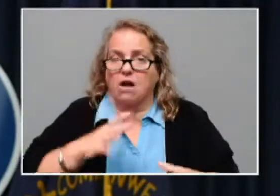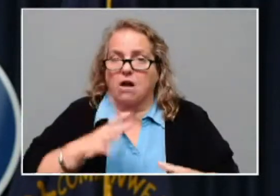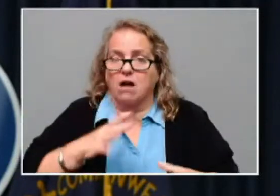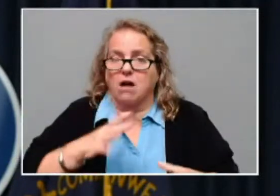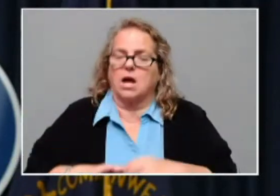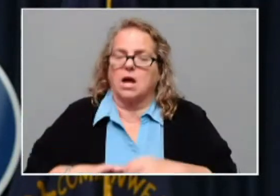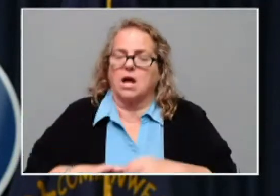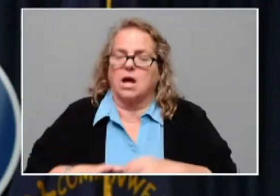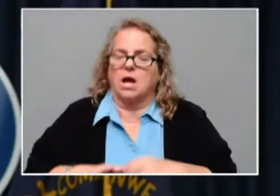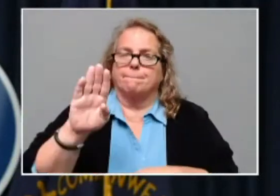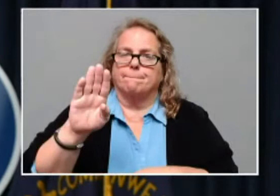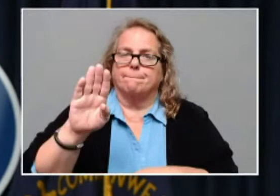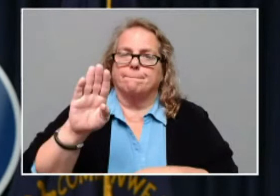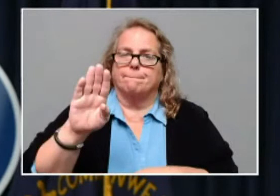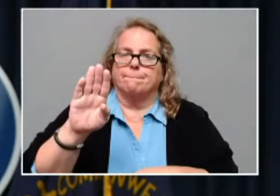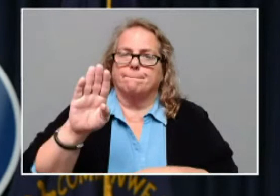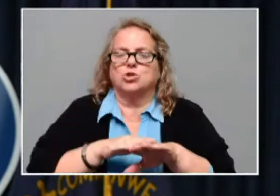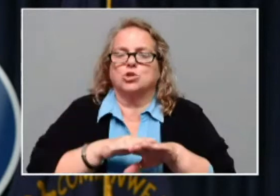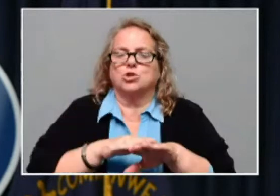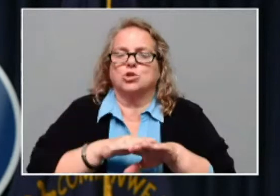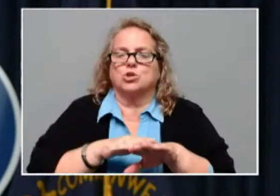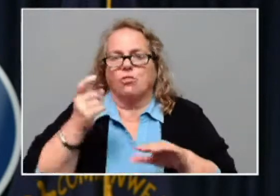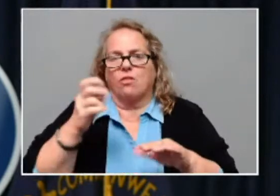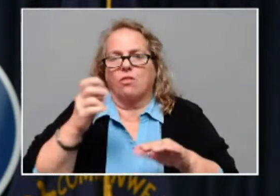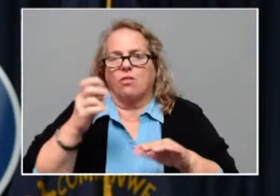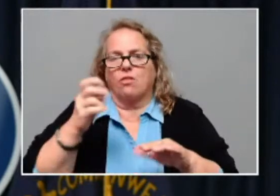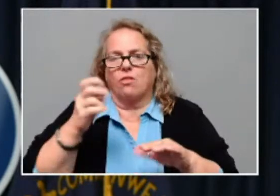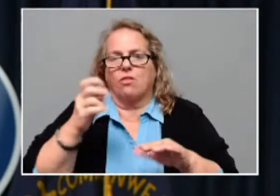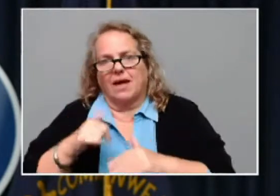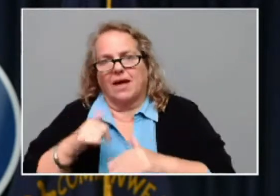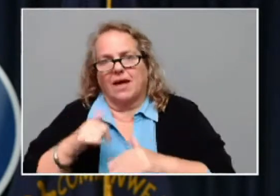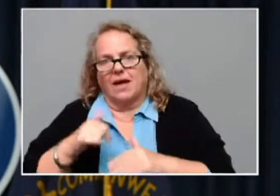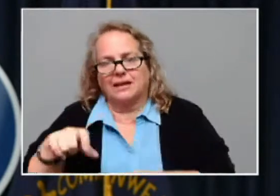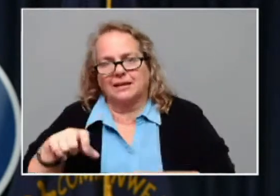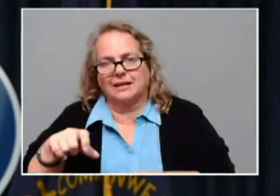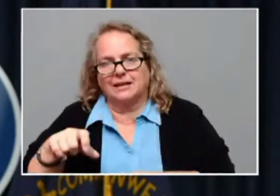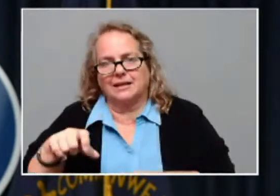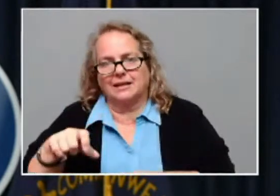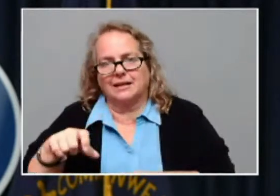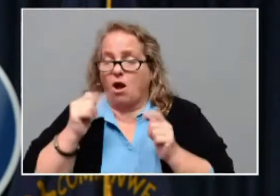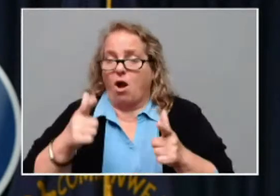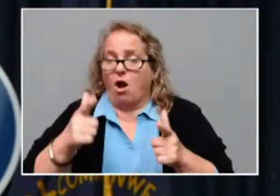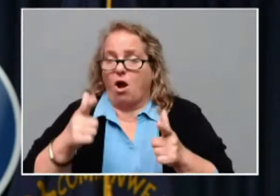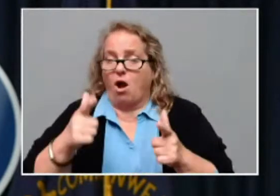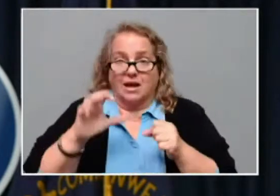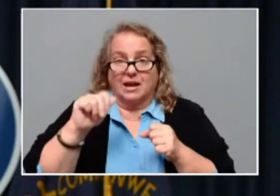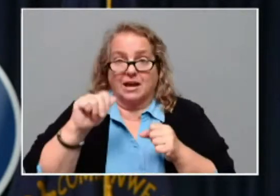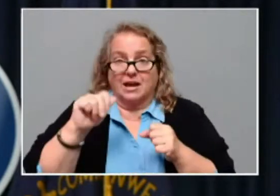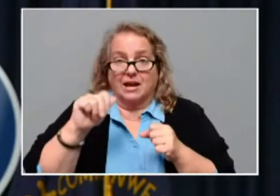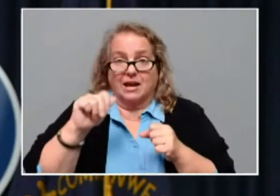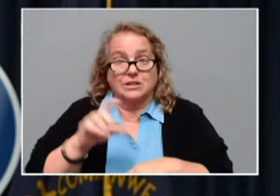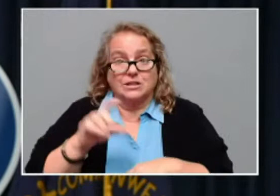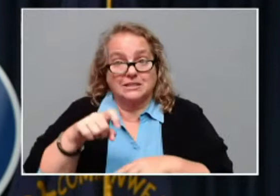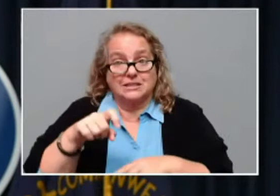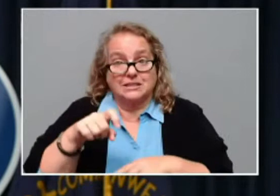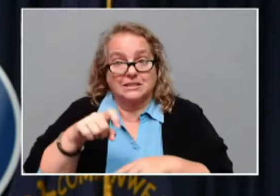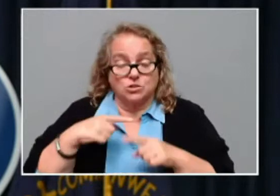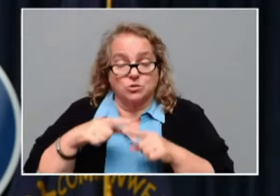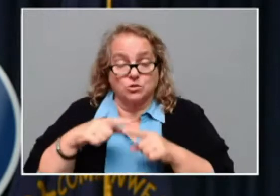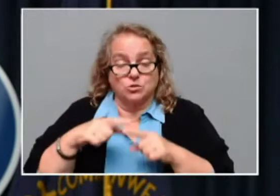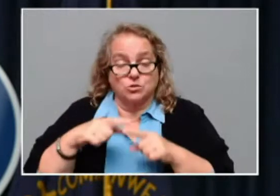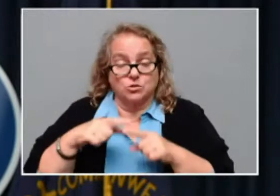slow the decrease that we desperately need. So I think every healthcare worker needs us to continue to do it. Every parent that wants their kids in school,